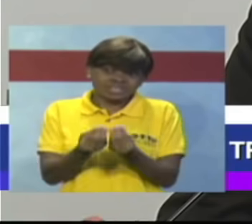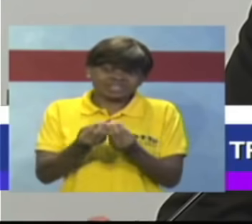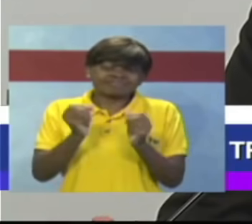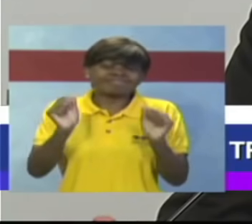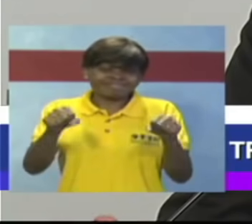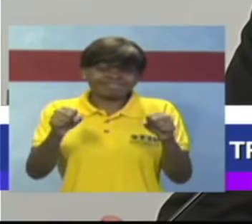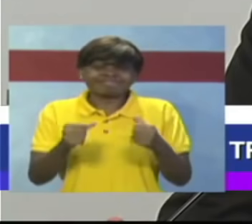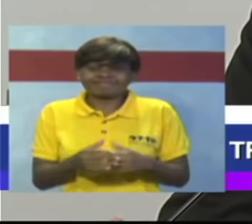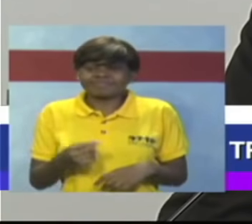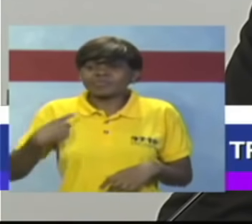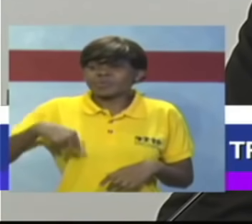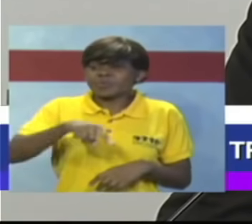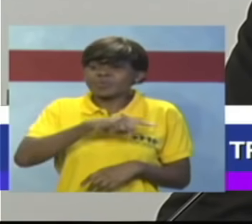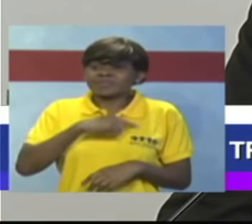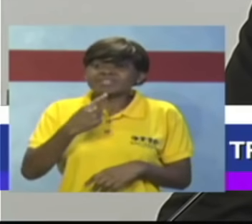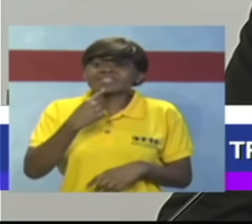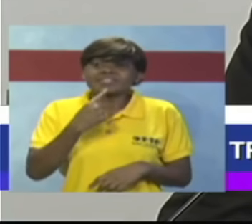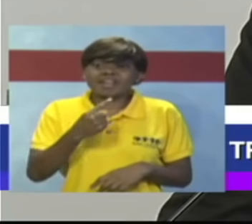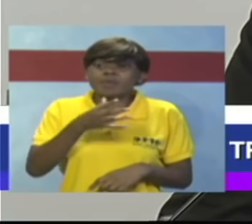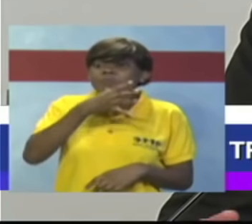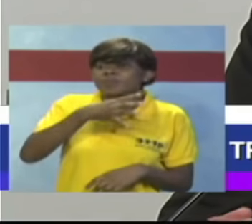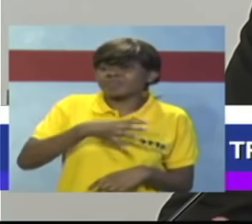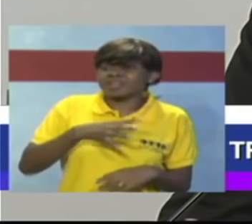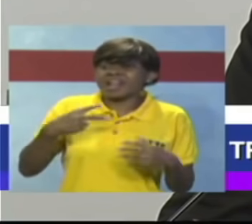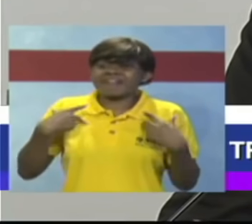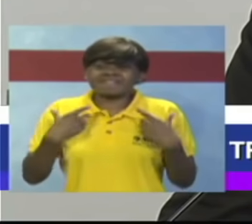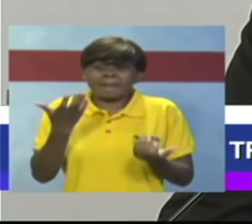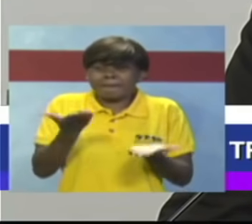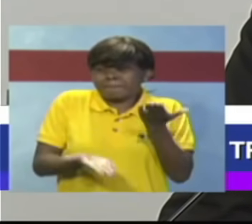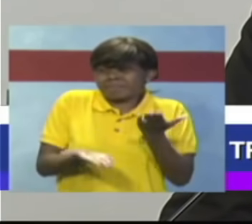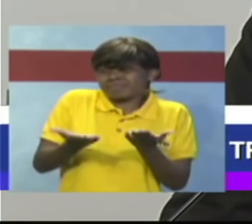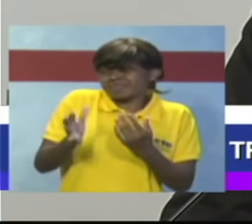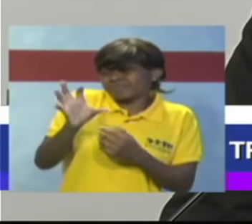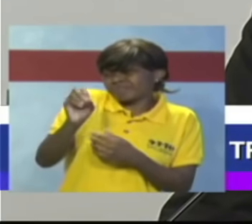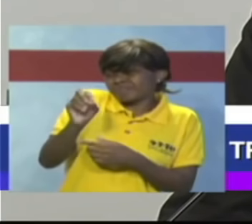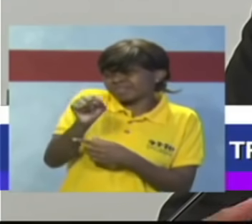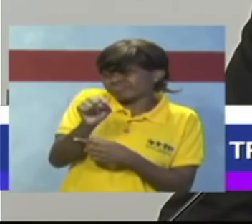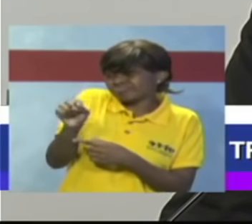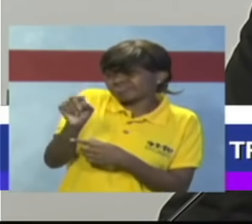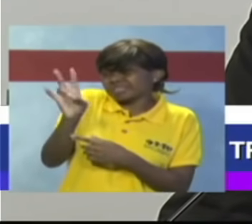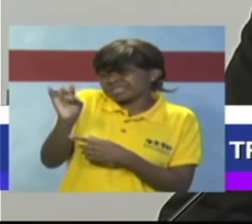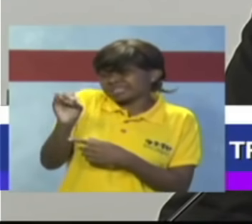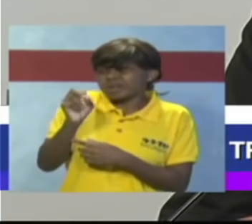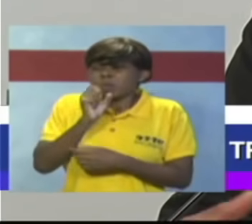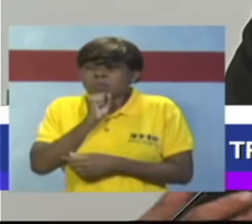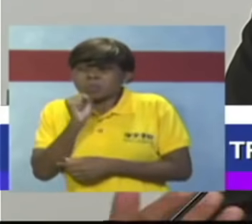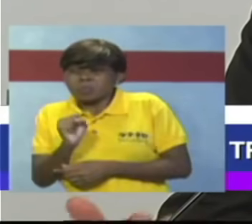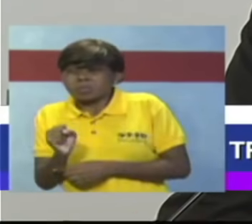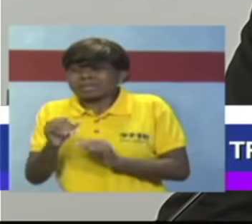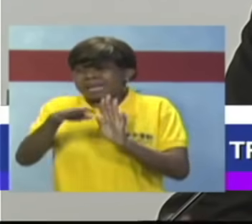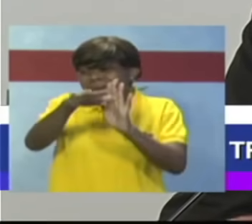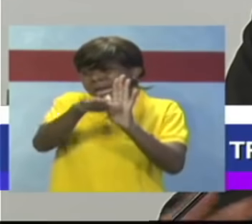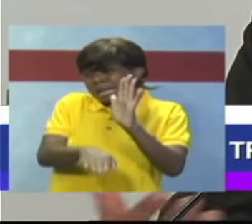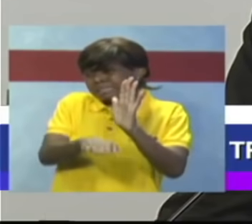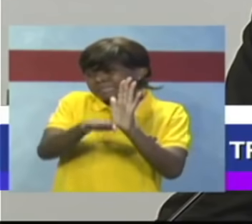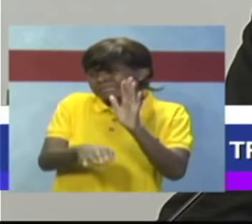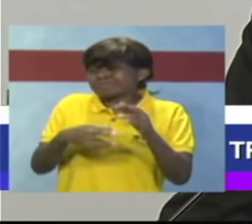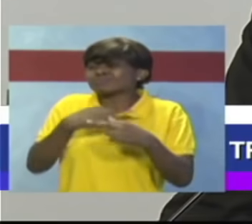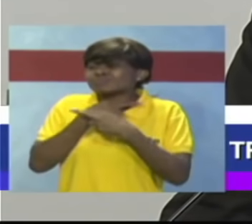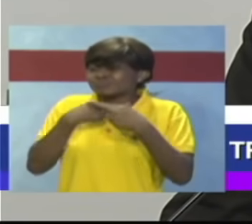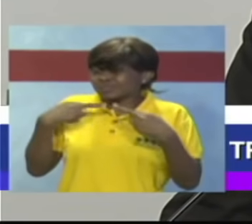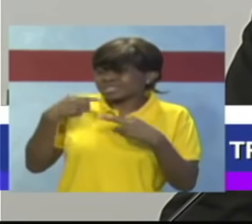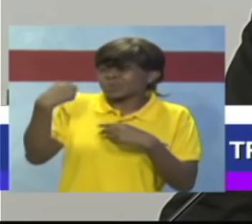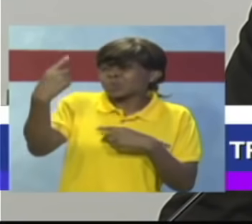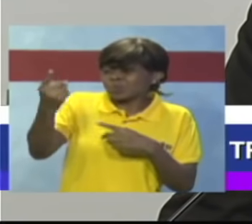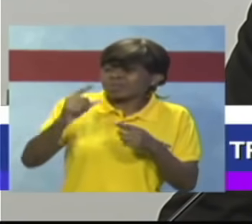we recommend low-risk women between the ages of 50 to 70 to avail themselves of the